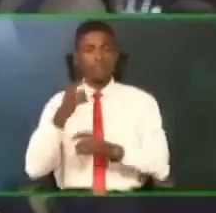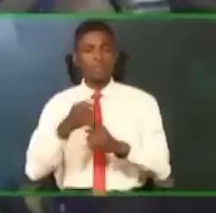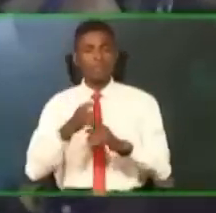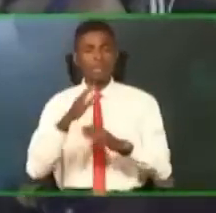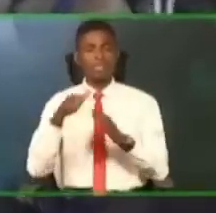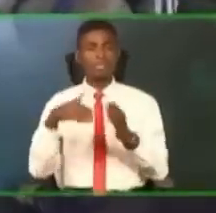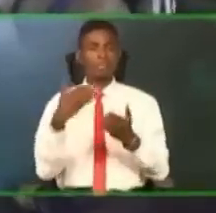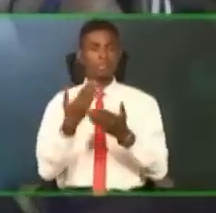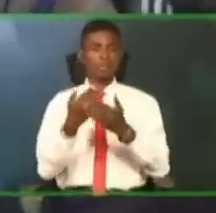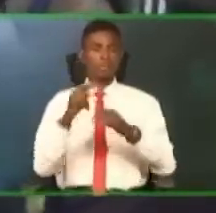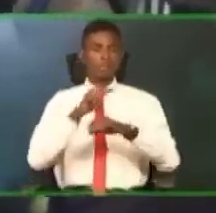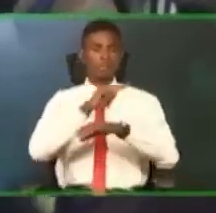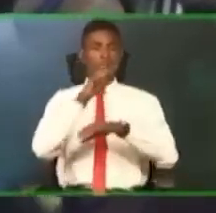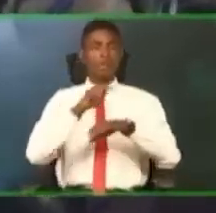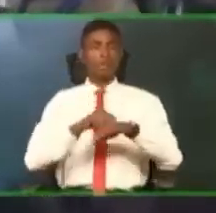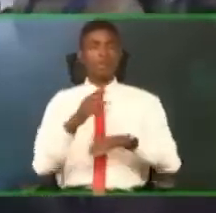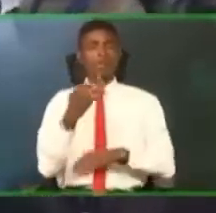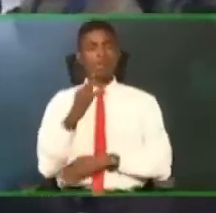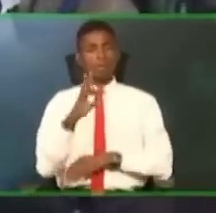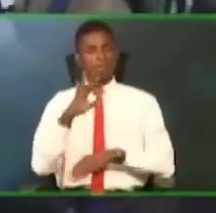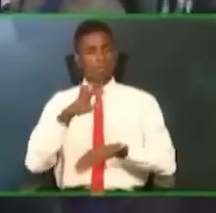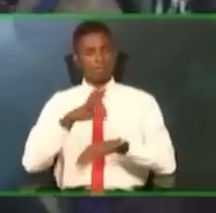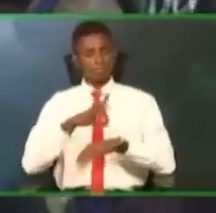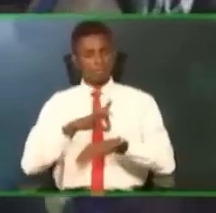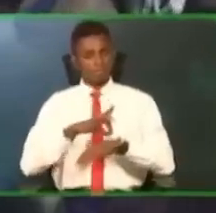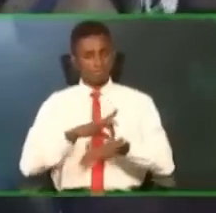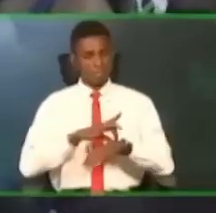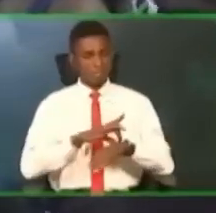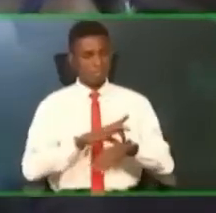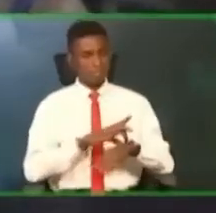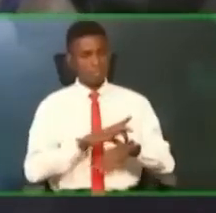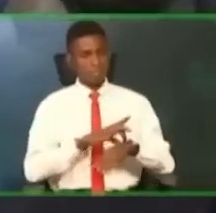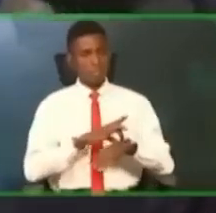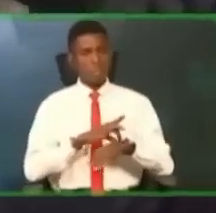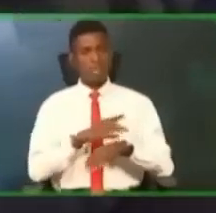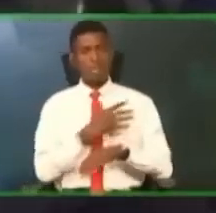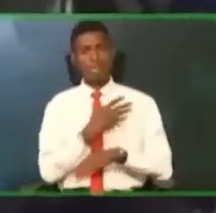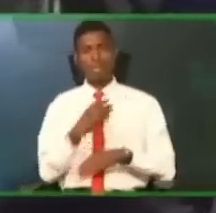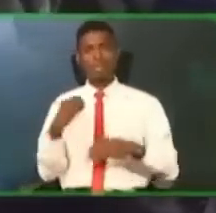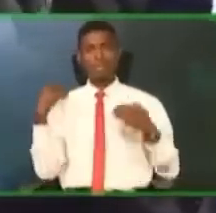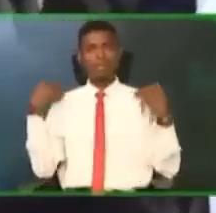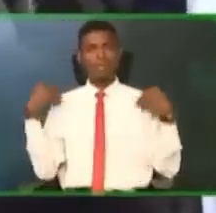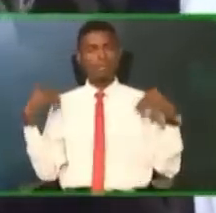All the nations of the earth. All the nations of the